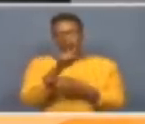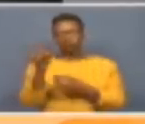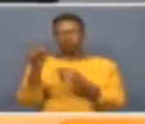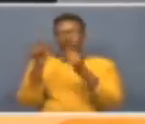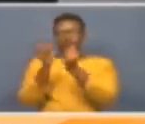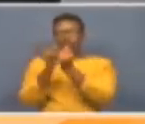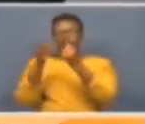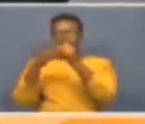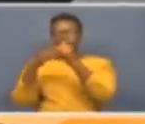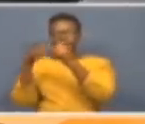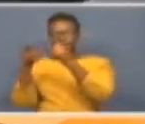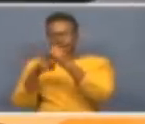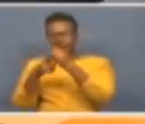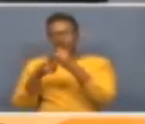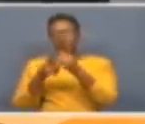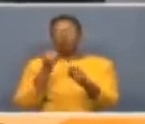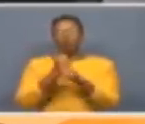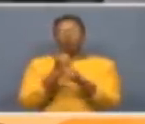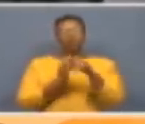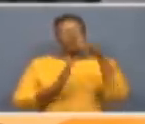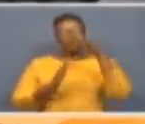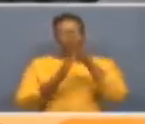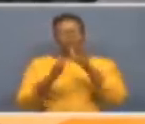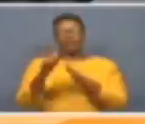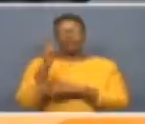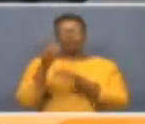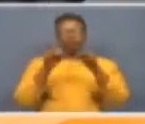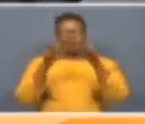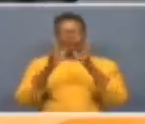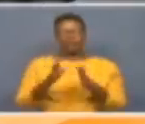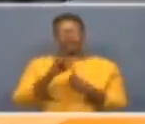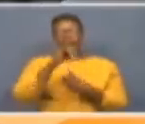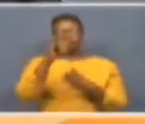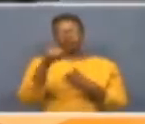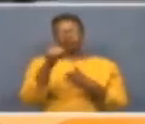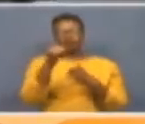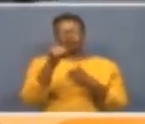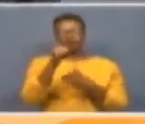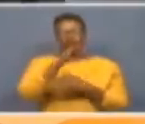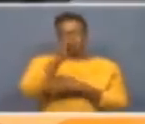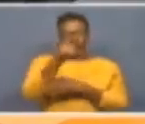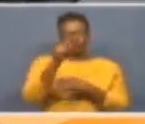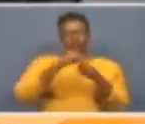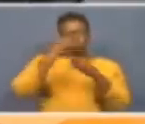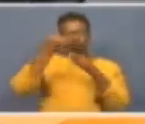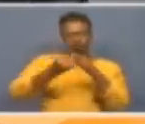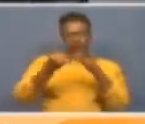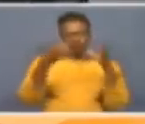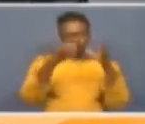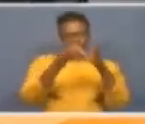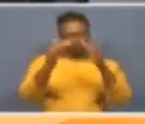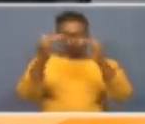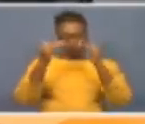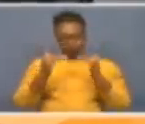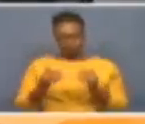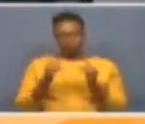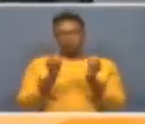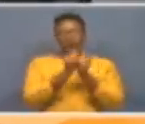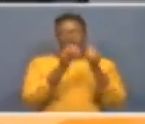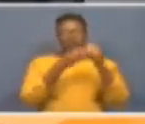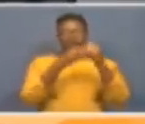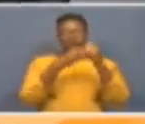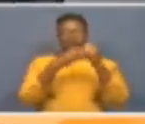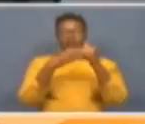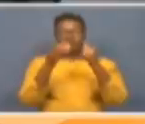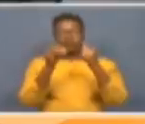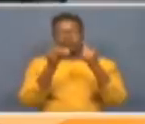served as a senior legal manager for the Jubilee Insurance Company Limited. After that, 1999 to 2001, she served as a